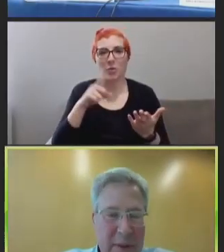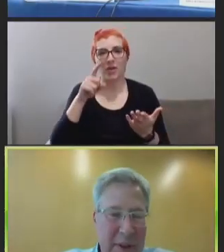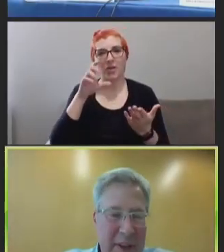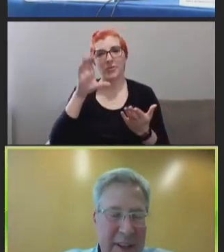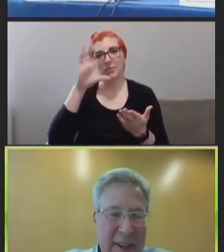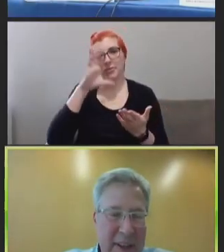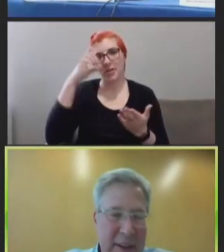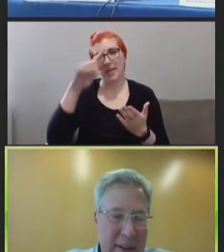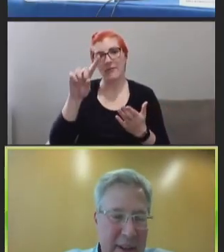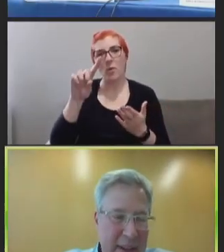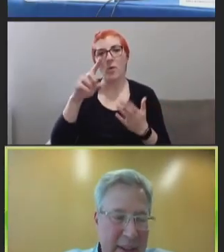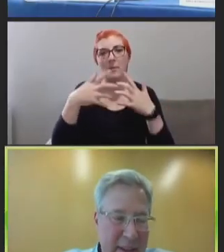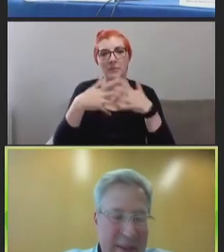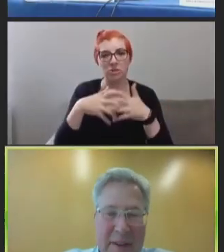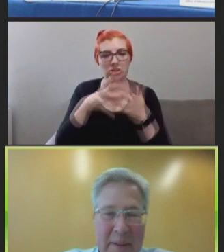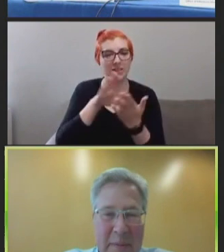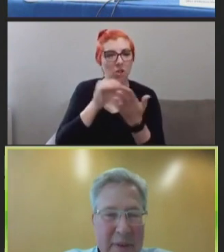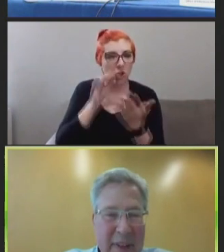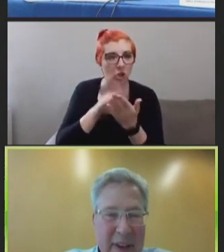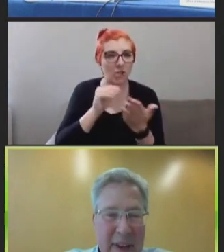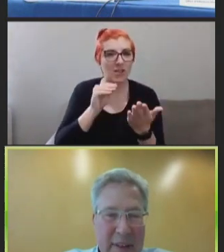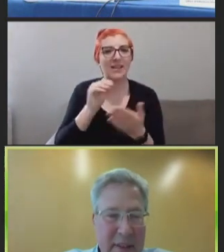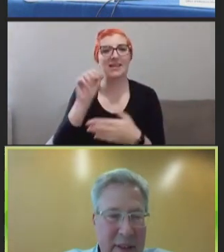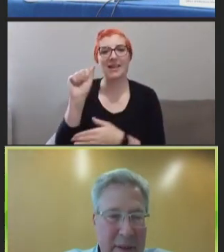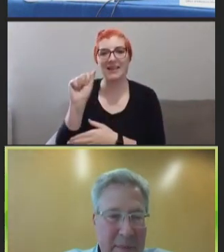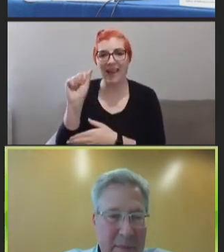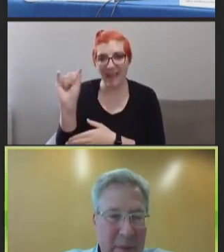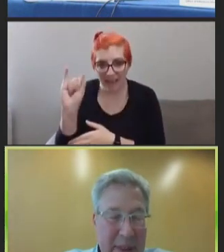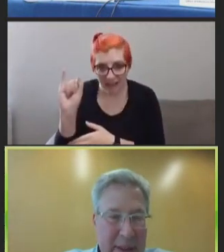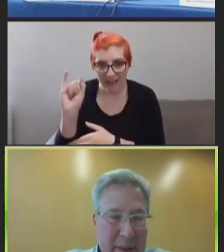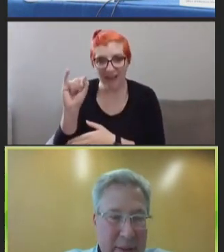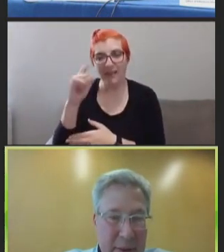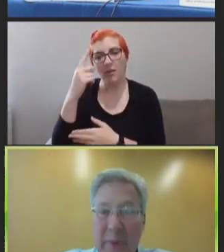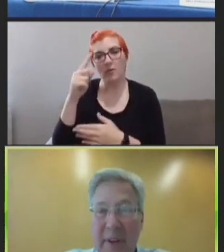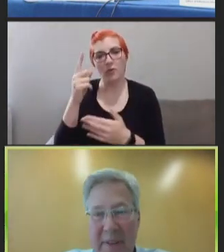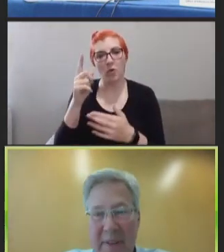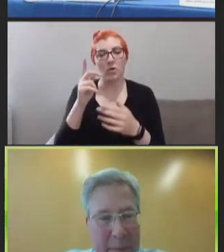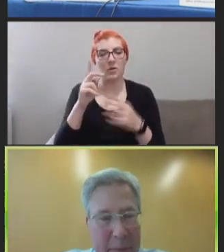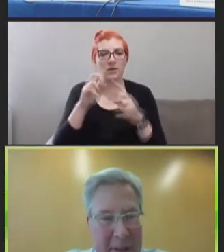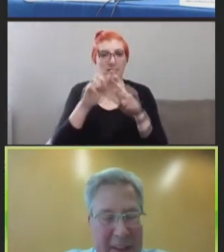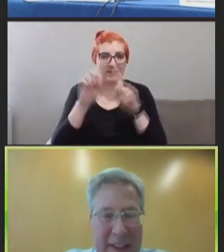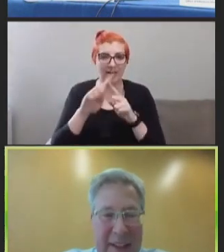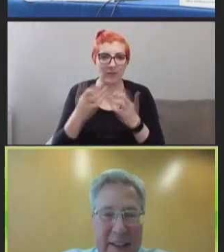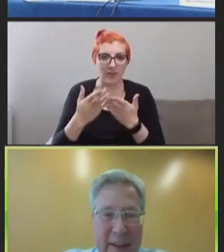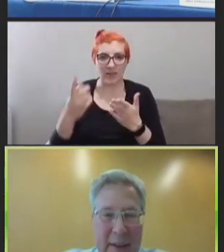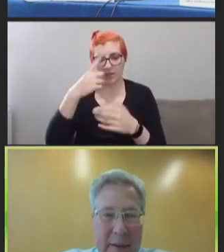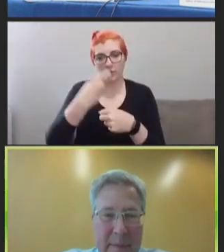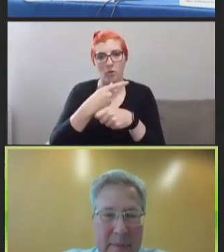machine learning and AI in a number of things related to product development,